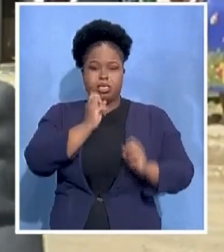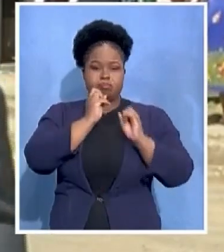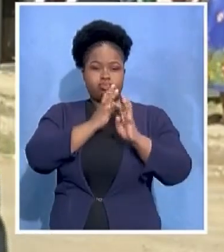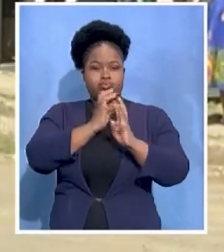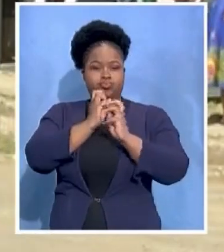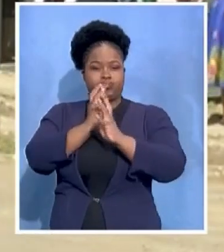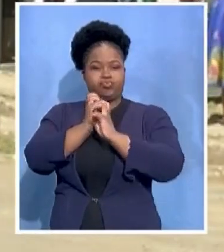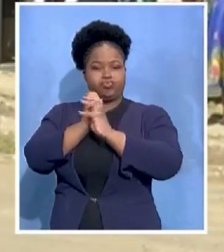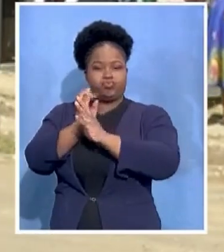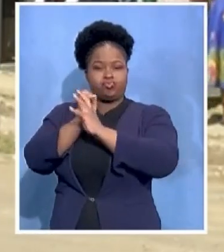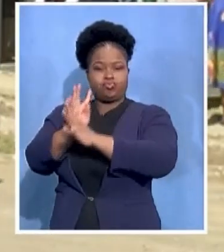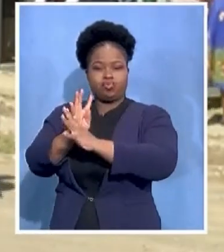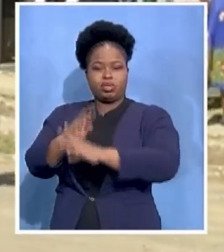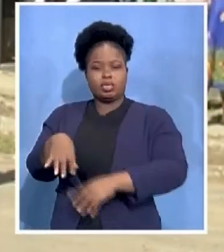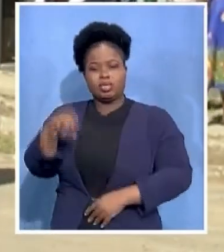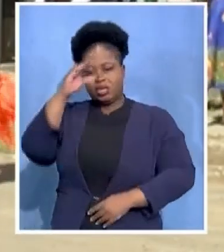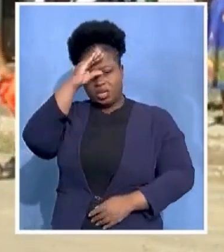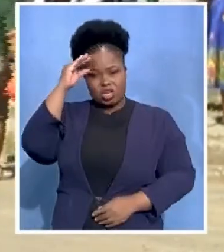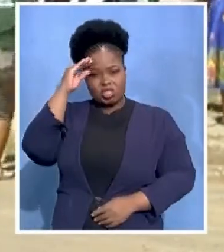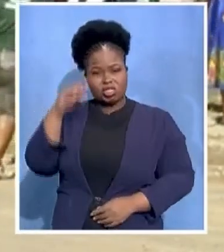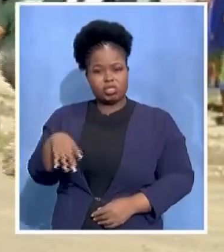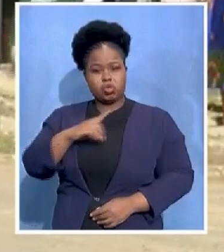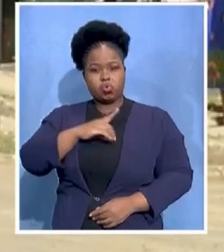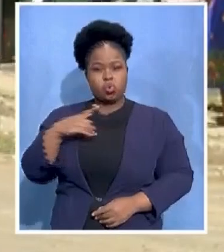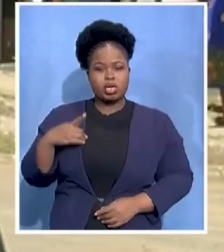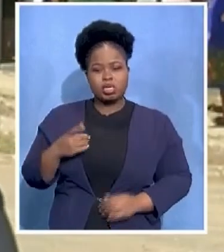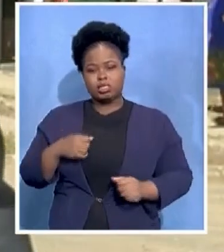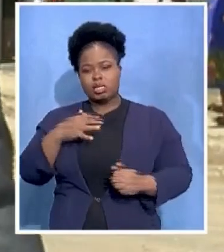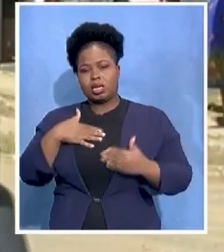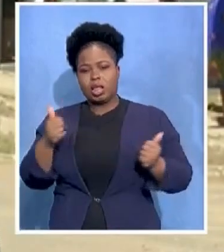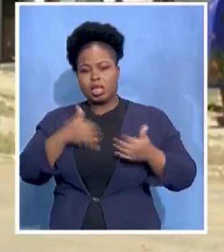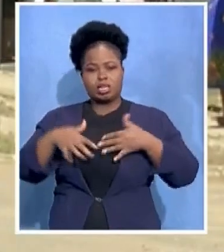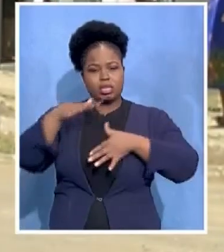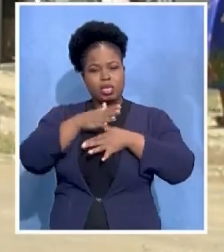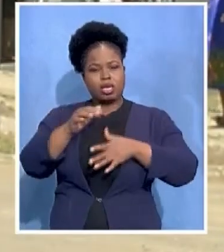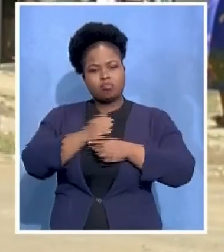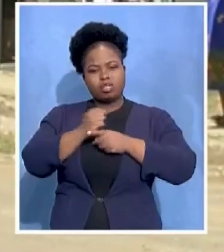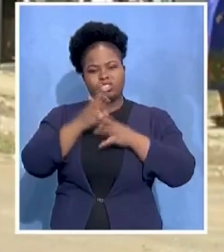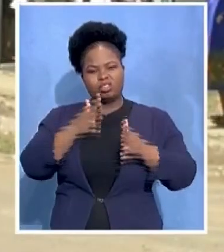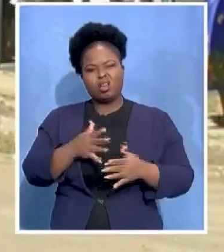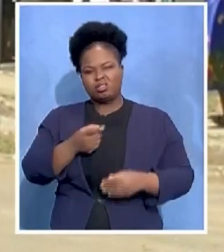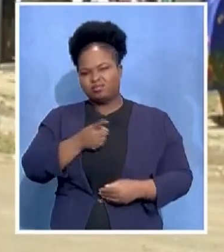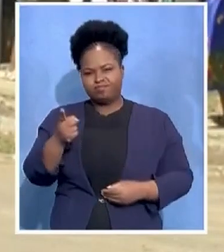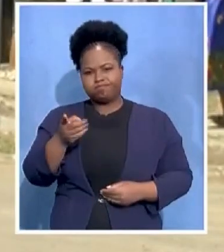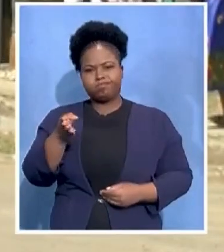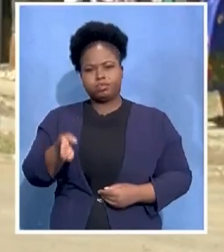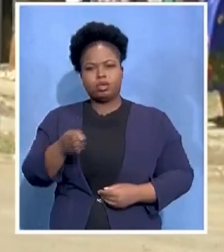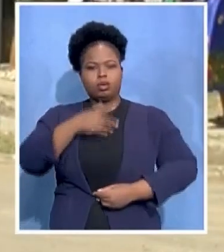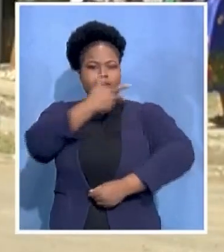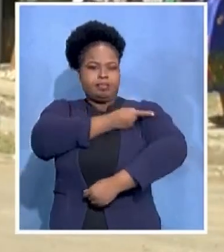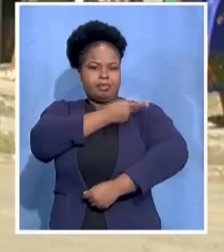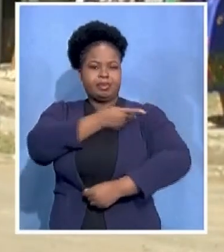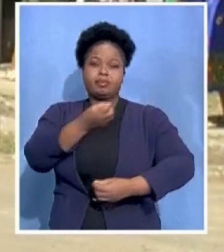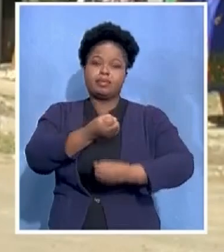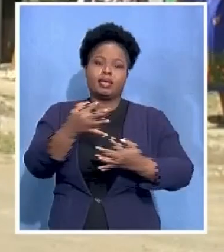and other health practitioners. They are here to take their jabs. So a lot of people, most people, did come out of their numbers. We